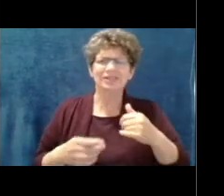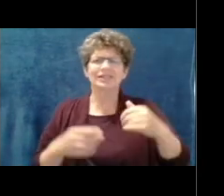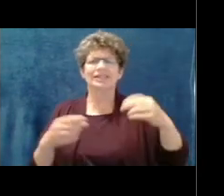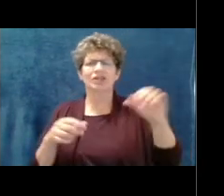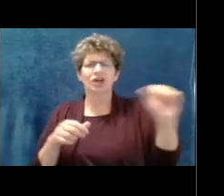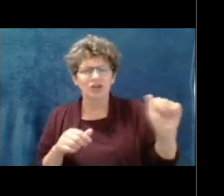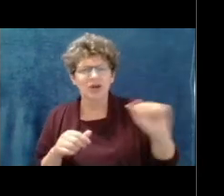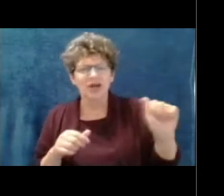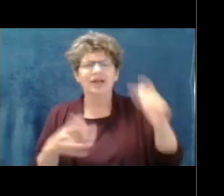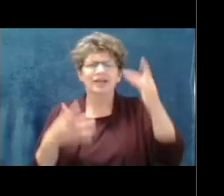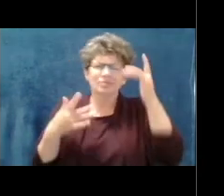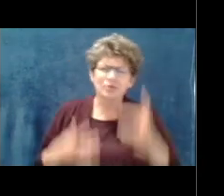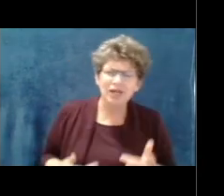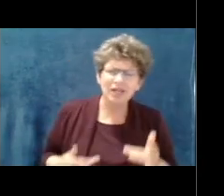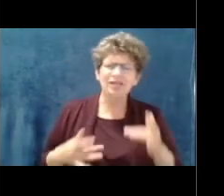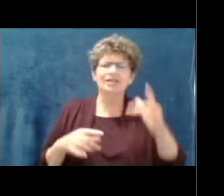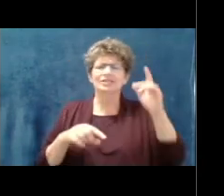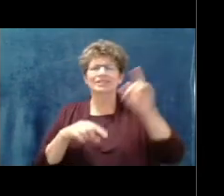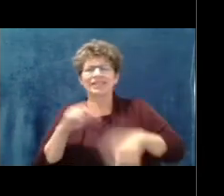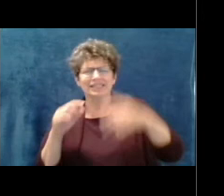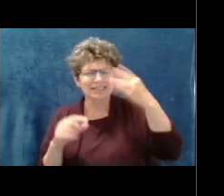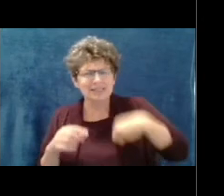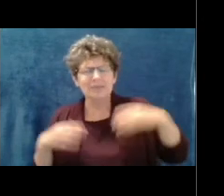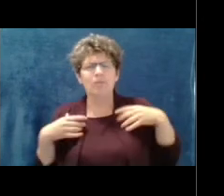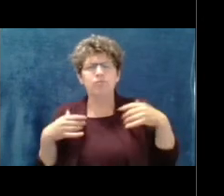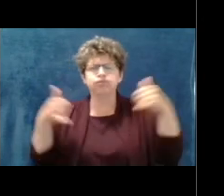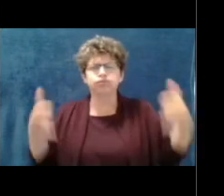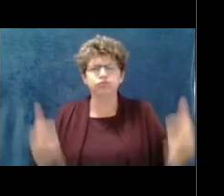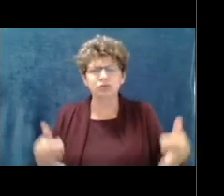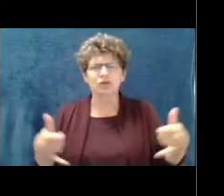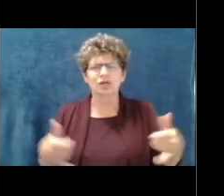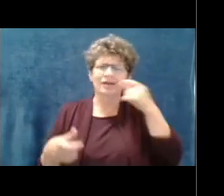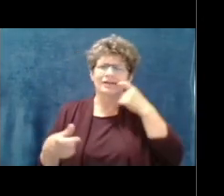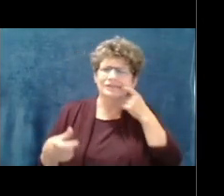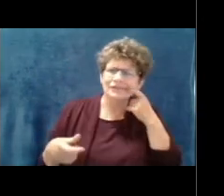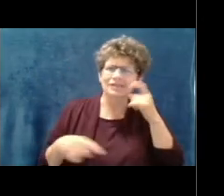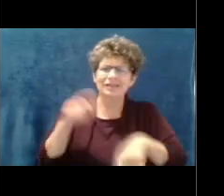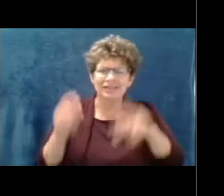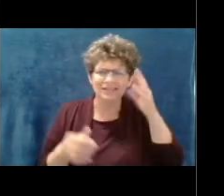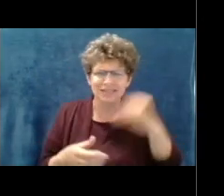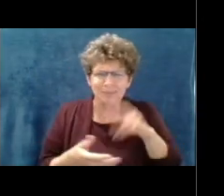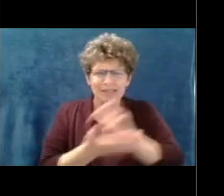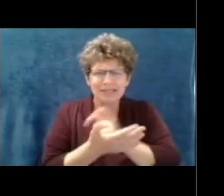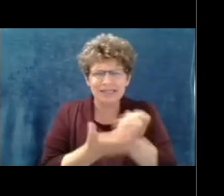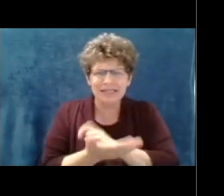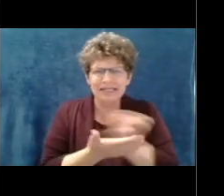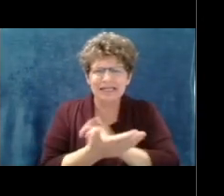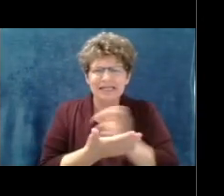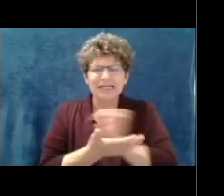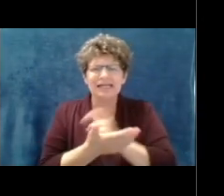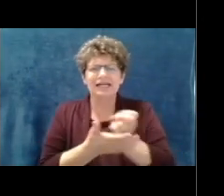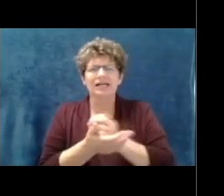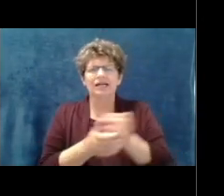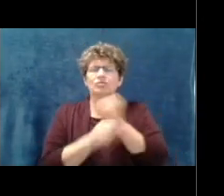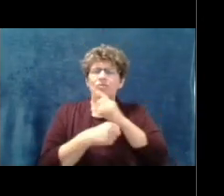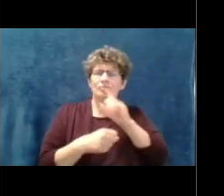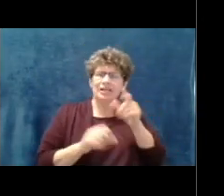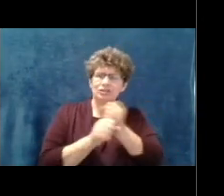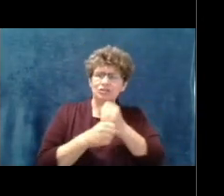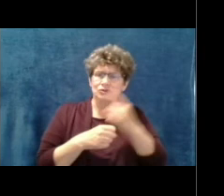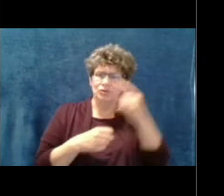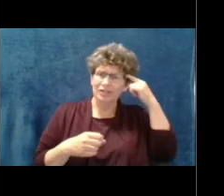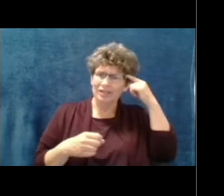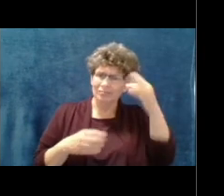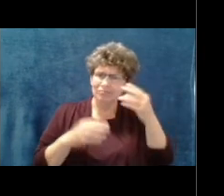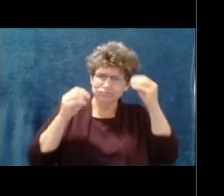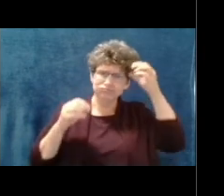is the #1 most powerful promoter of neuroplasticity? What is the best single thing we could probably do for our overall